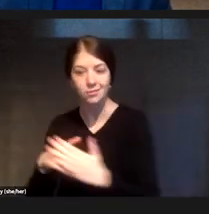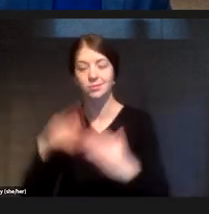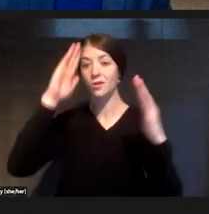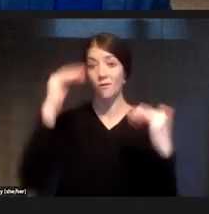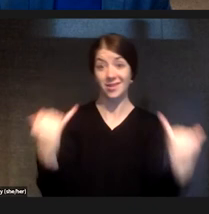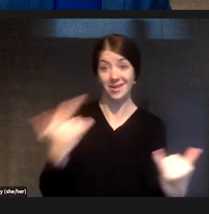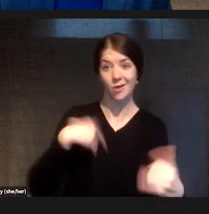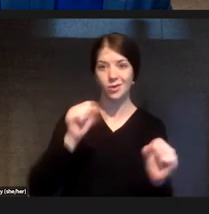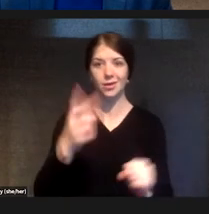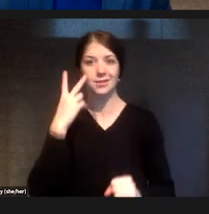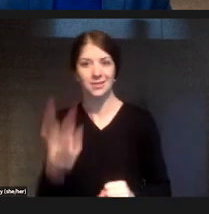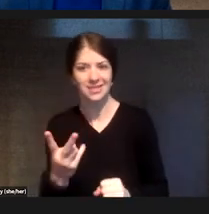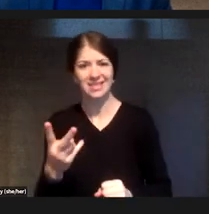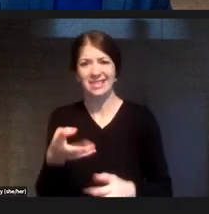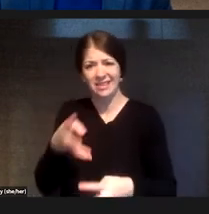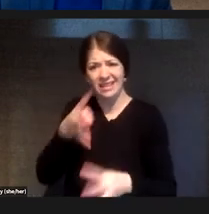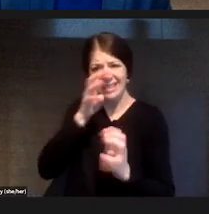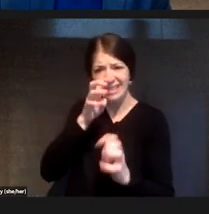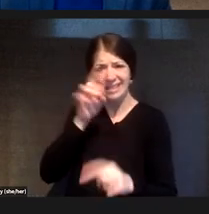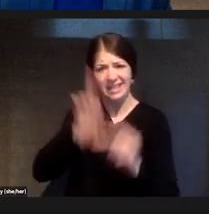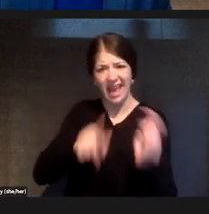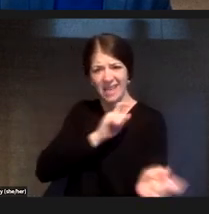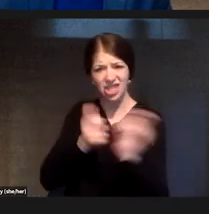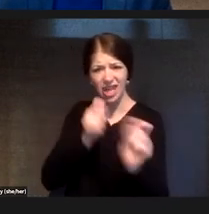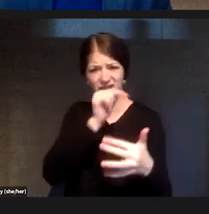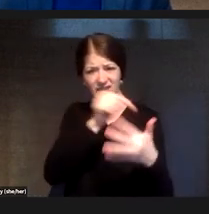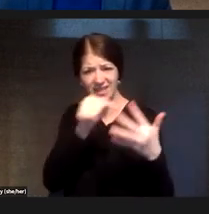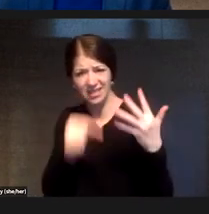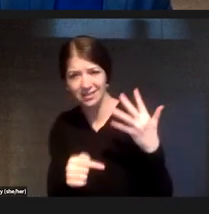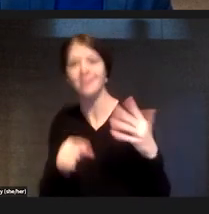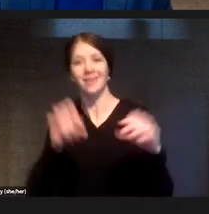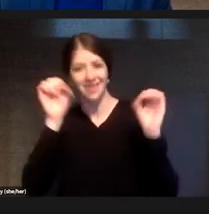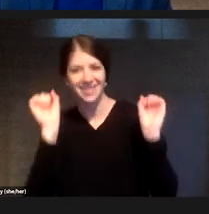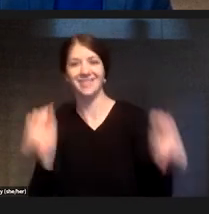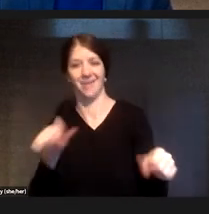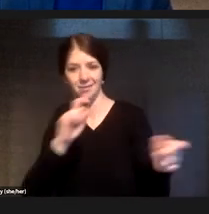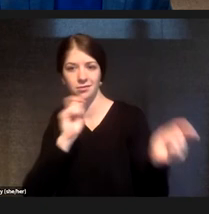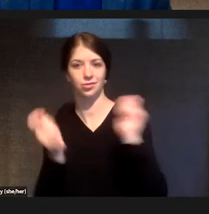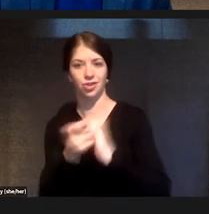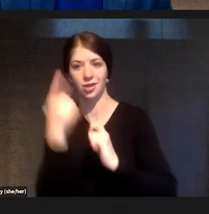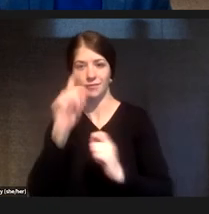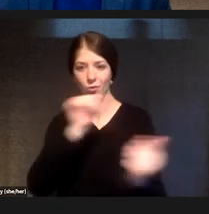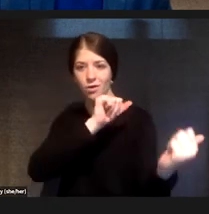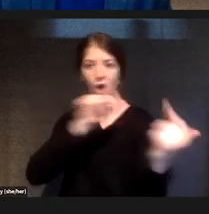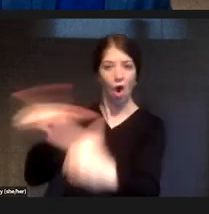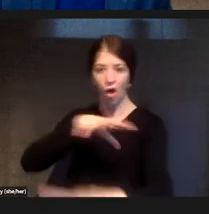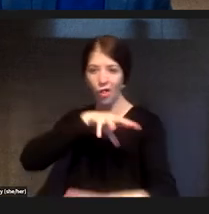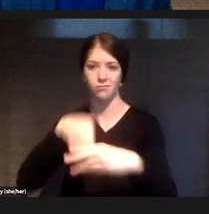the things that we were so rigid about not being able to change, we can actually change them to make sure that everyone is